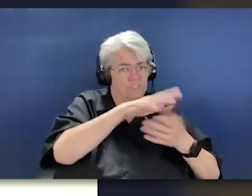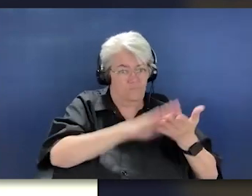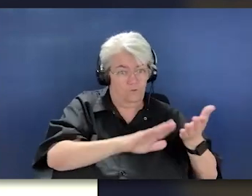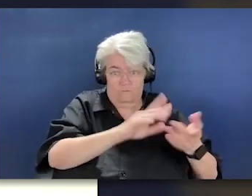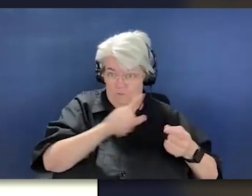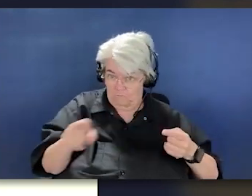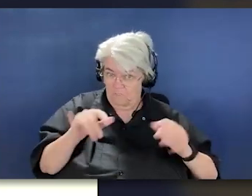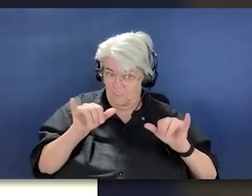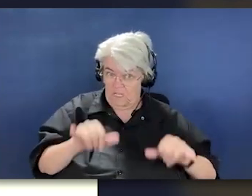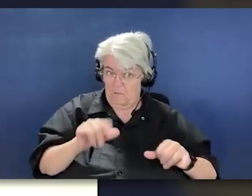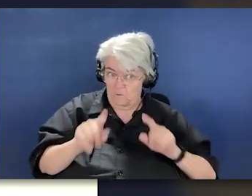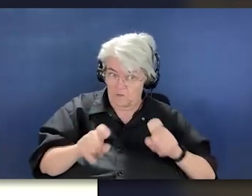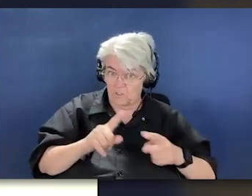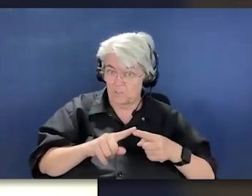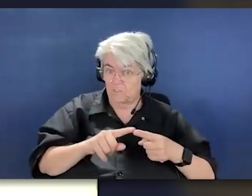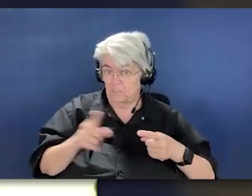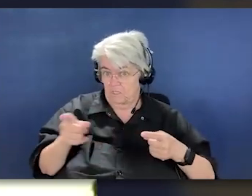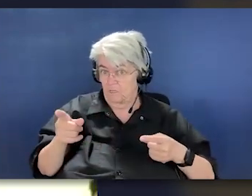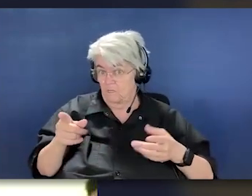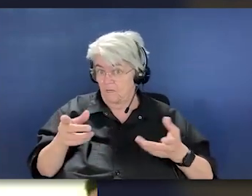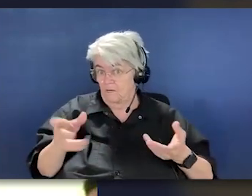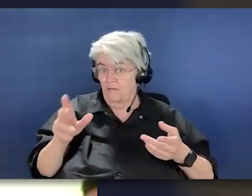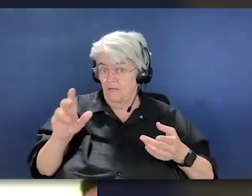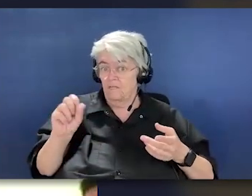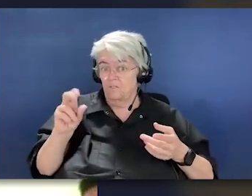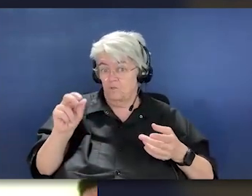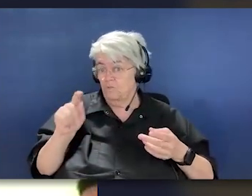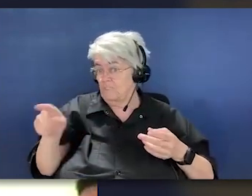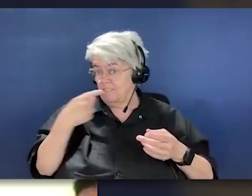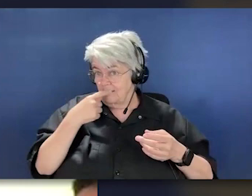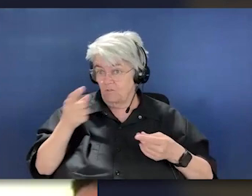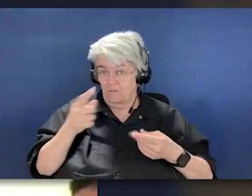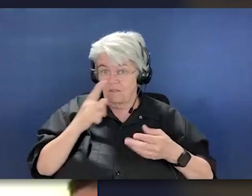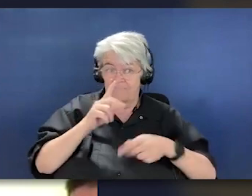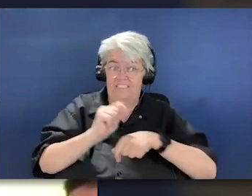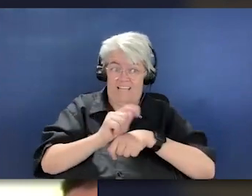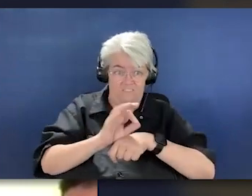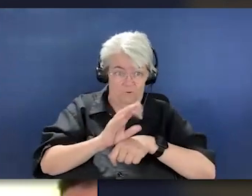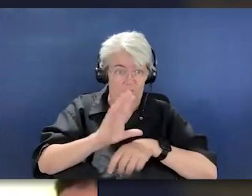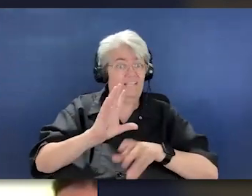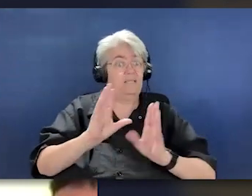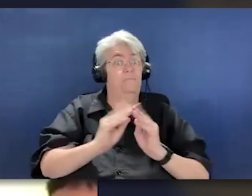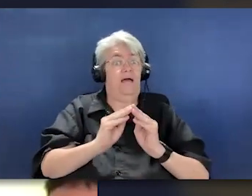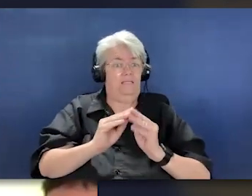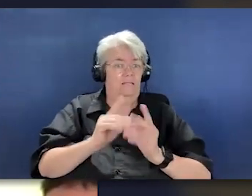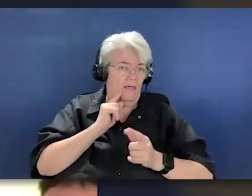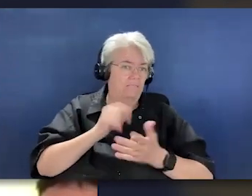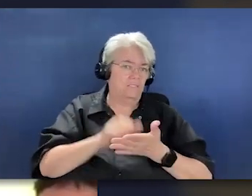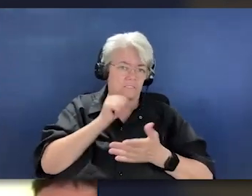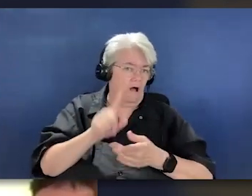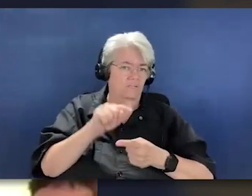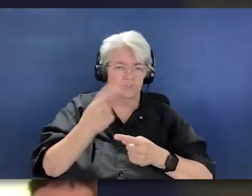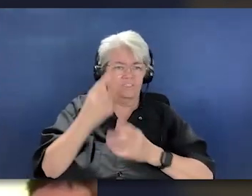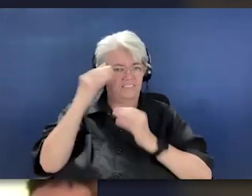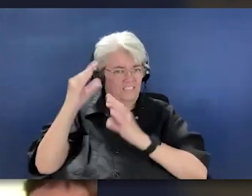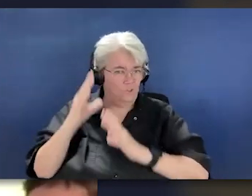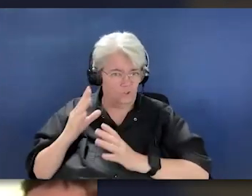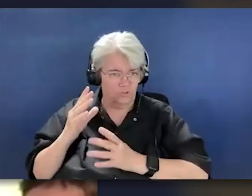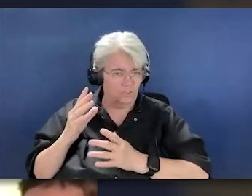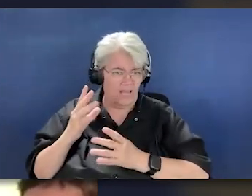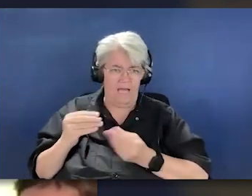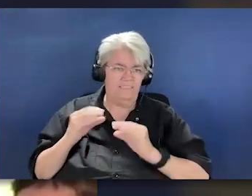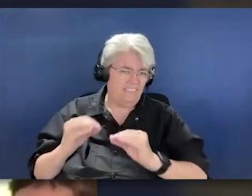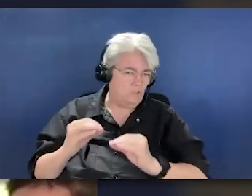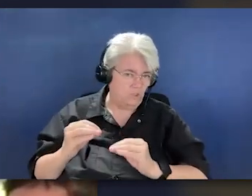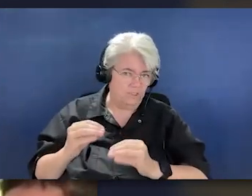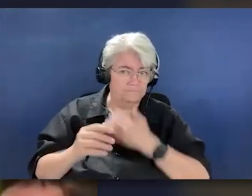getting similar questions? You mentioned your task force is now met. That's covering more than just learning and teaching. Are there things you might